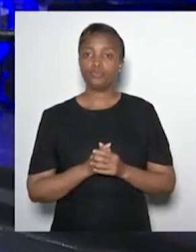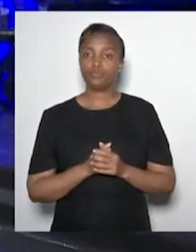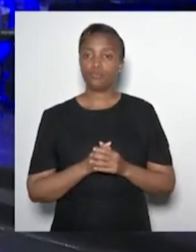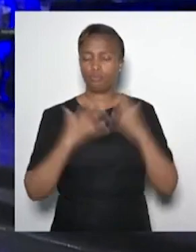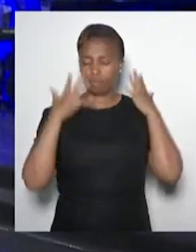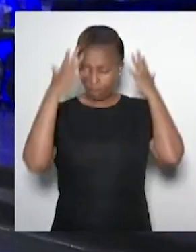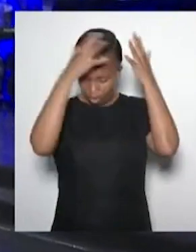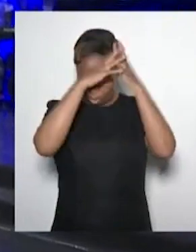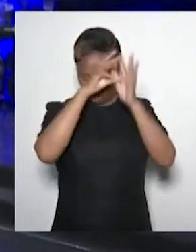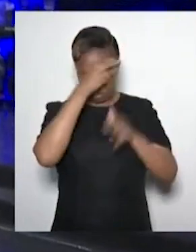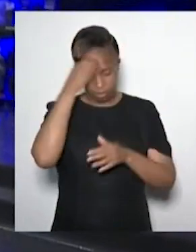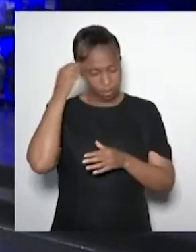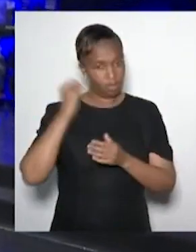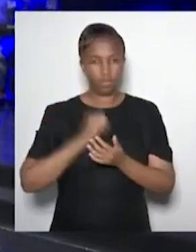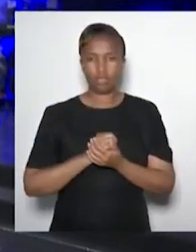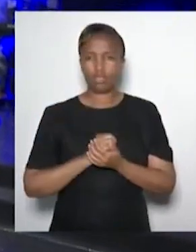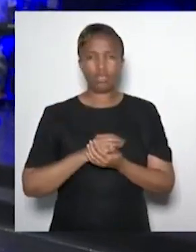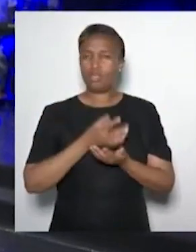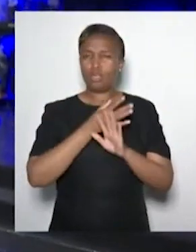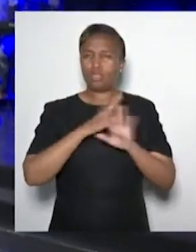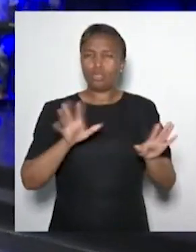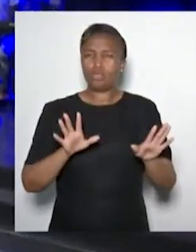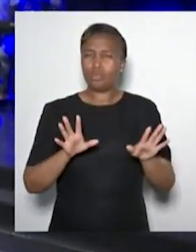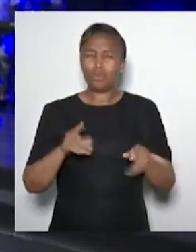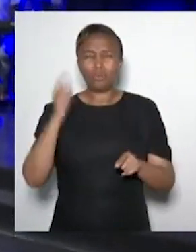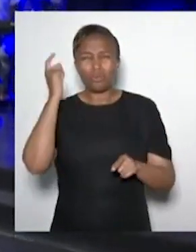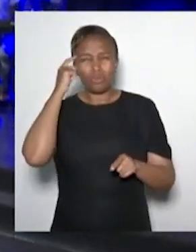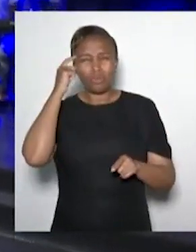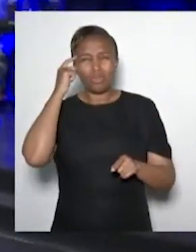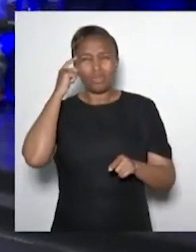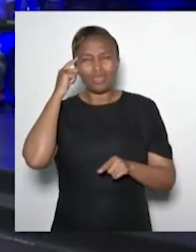Bishop Musa, don't take this lightly.